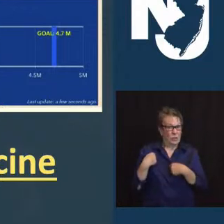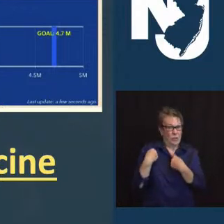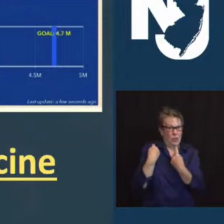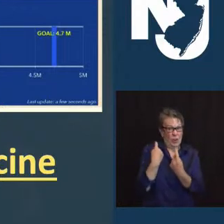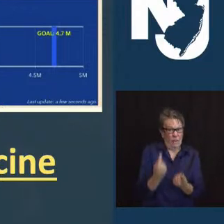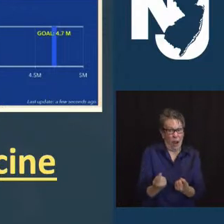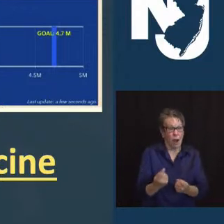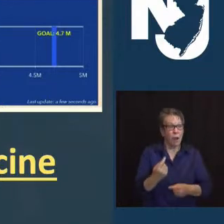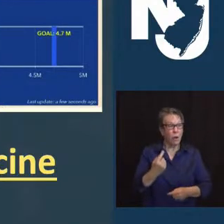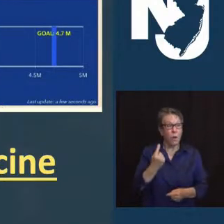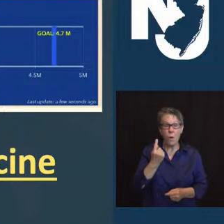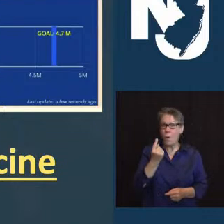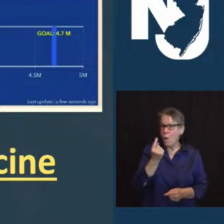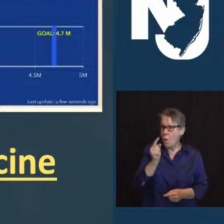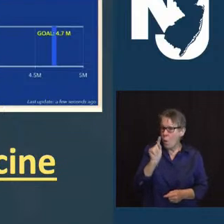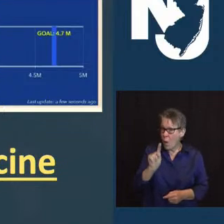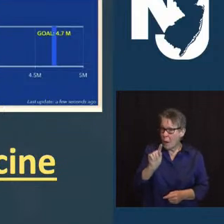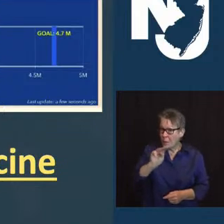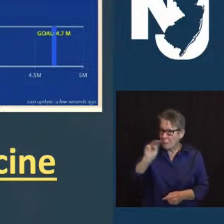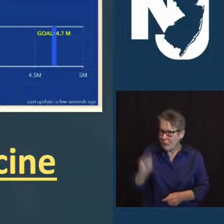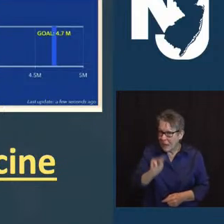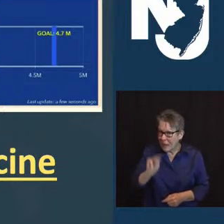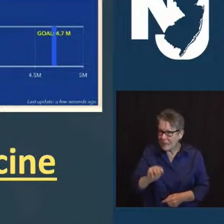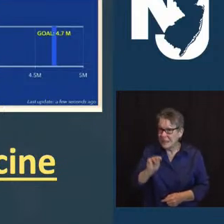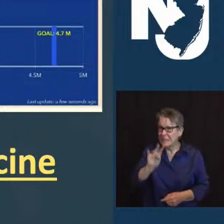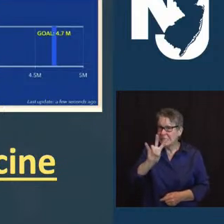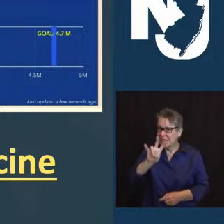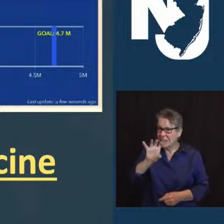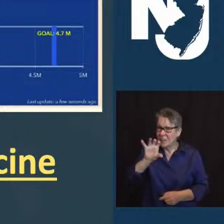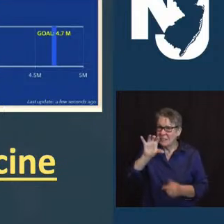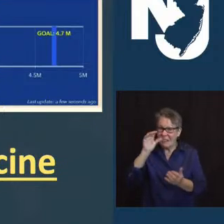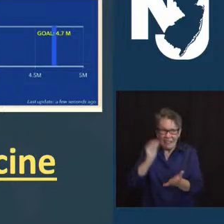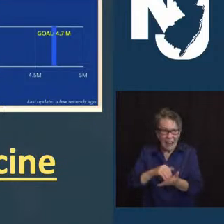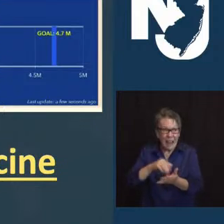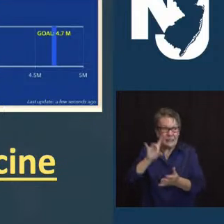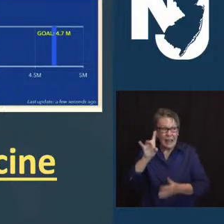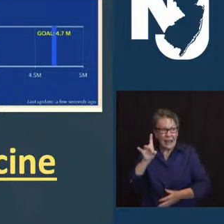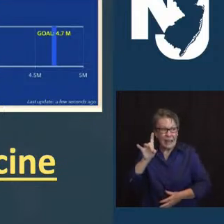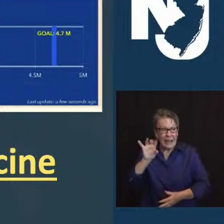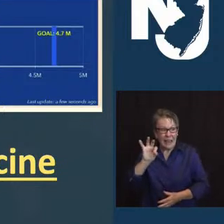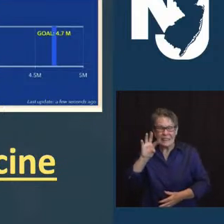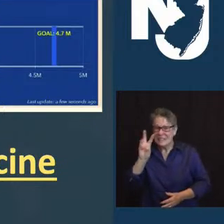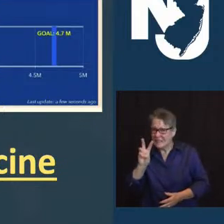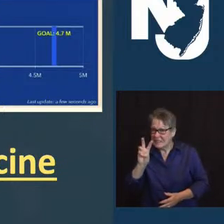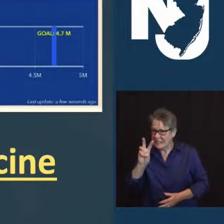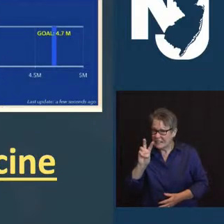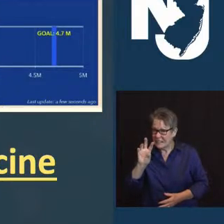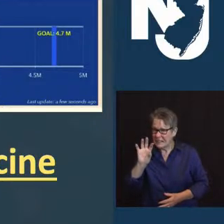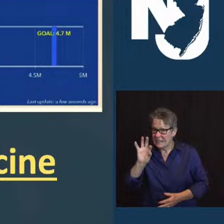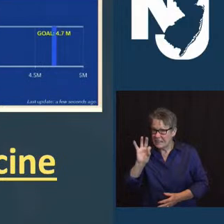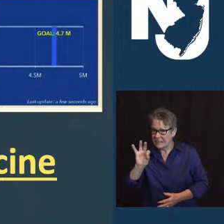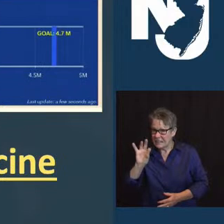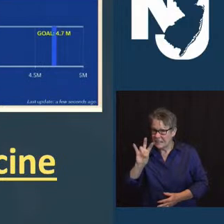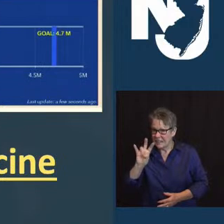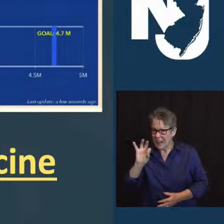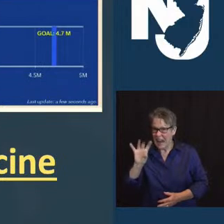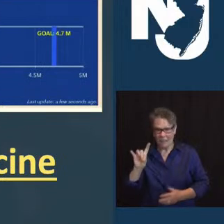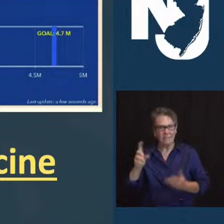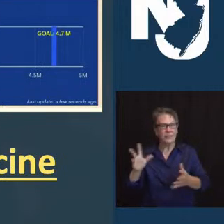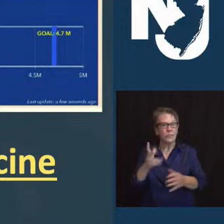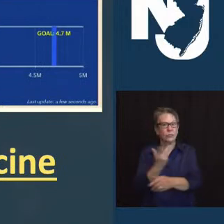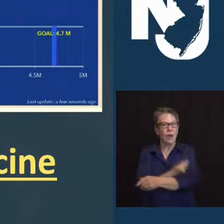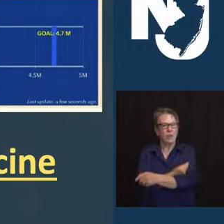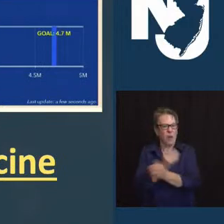1,796,798 fully vaccinated New Jerseyans. That is 38% of our goal of 4.7